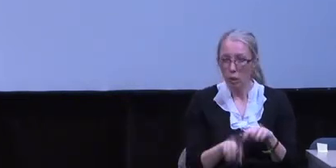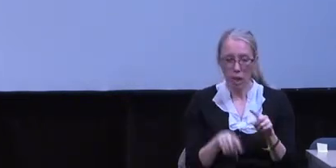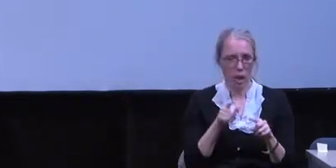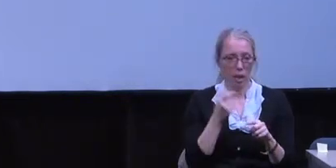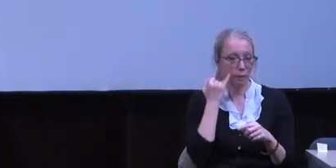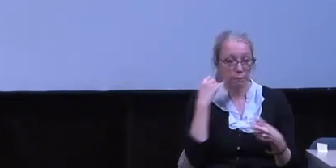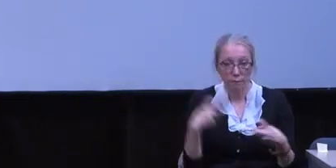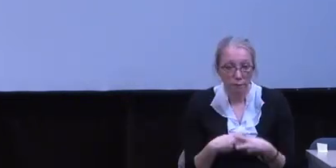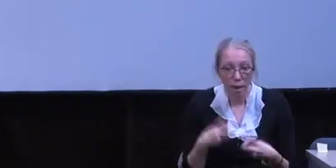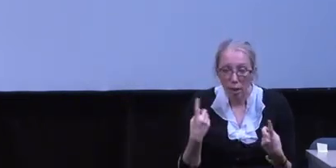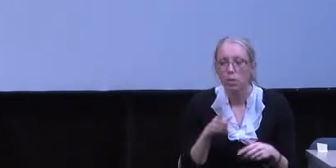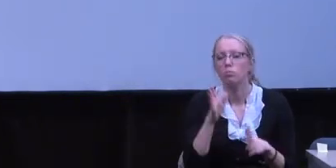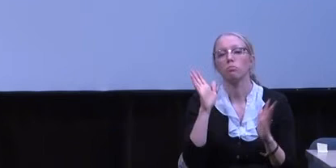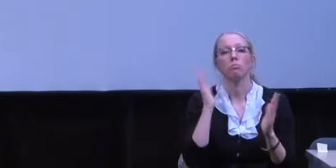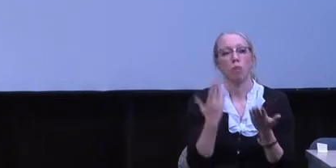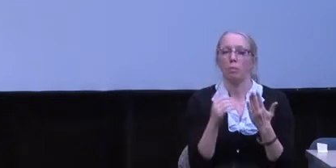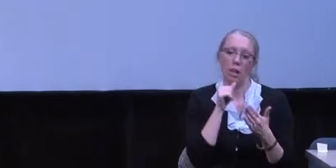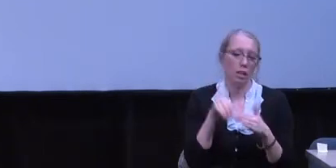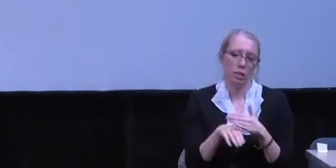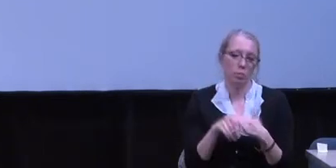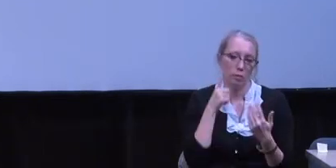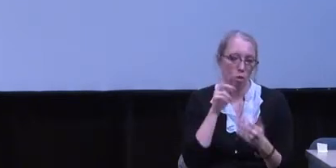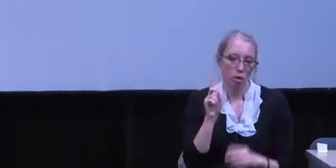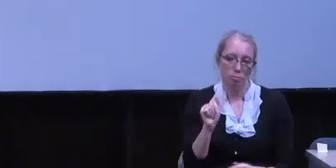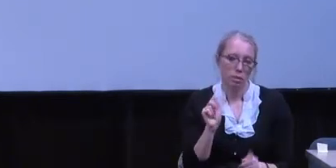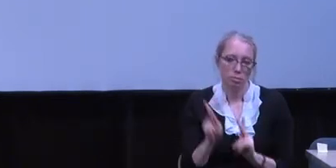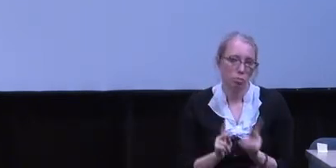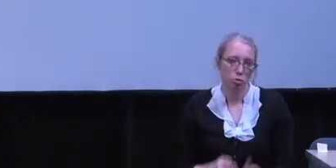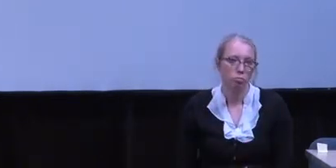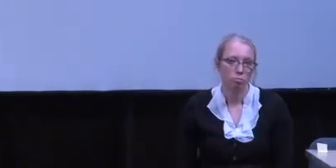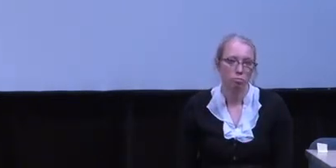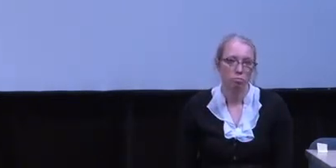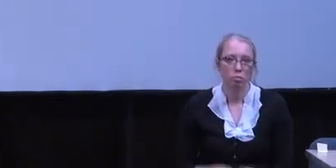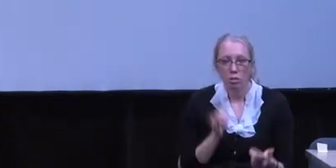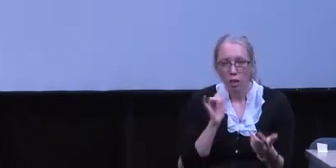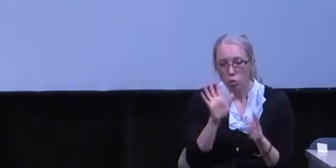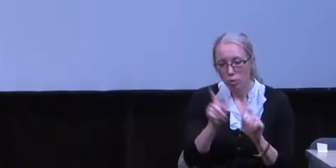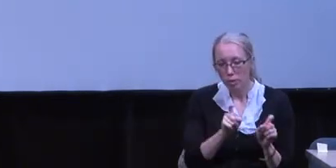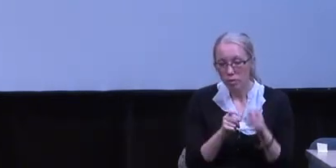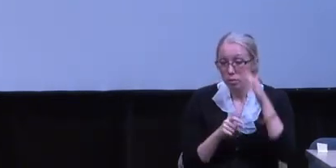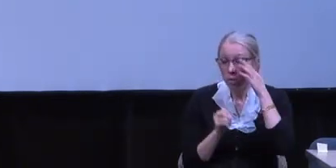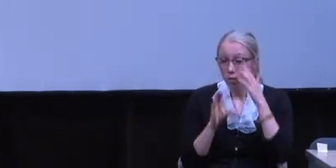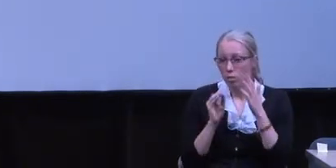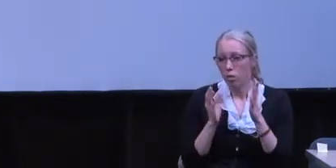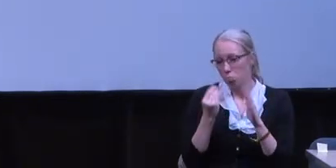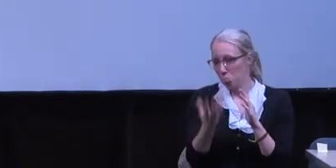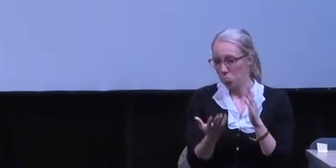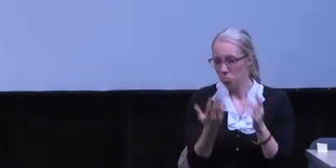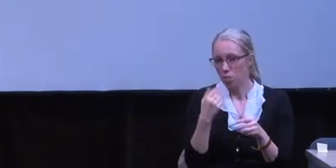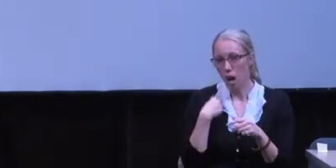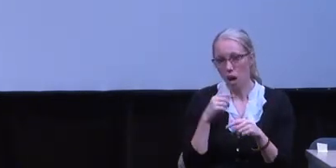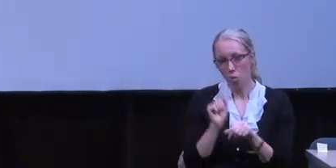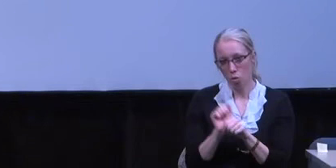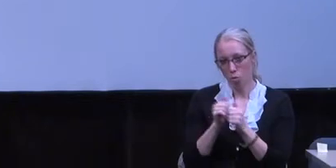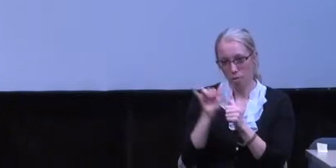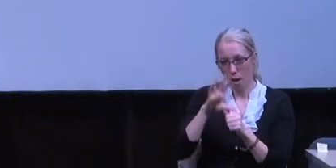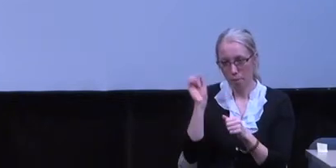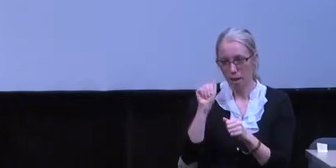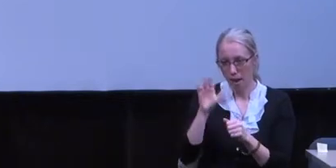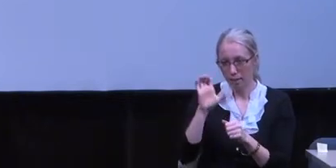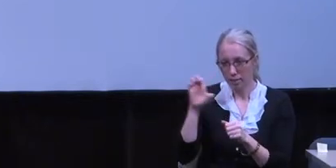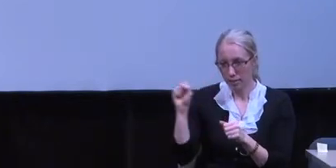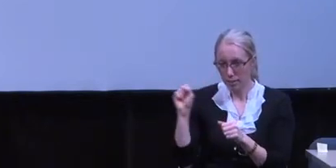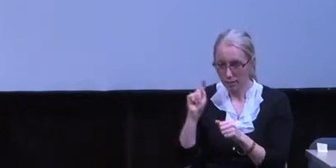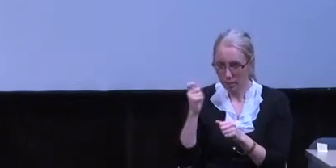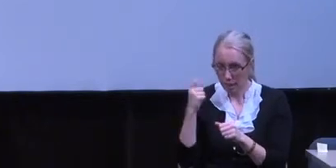not accessible. Just as a heads up. But I work with Access Text Online. I work